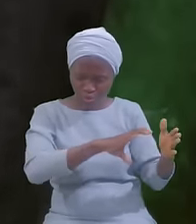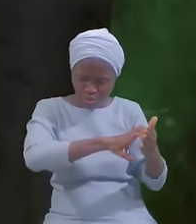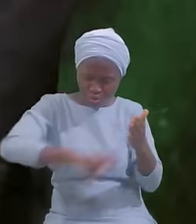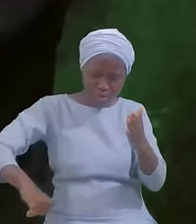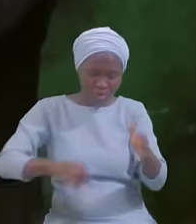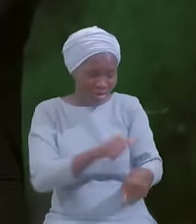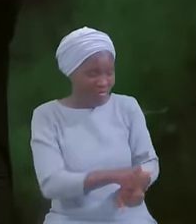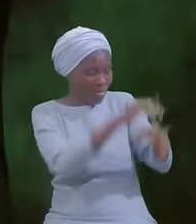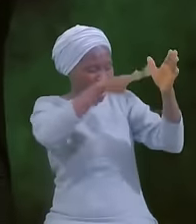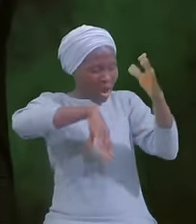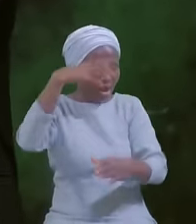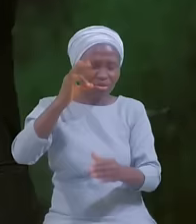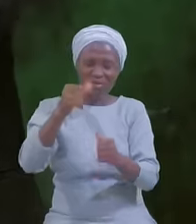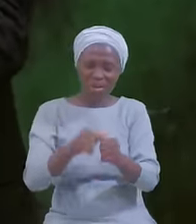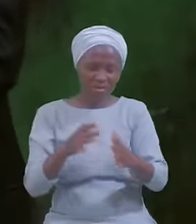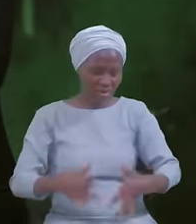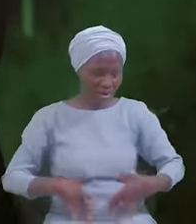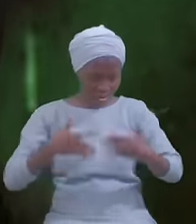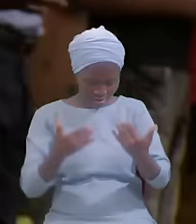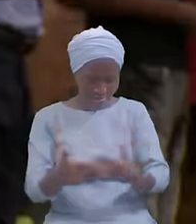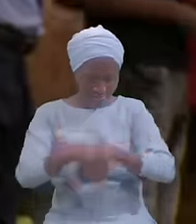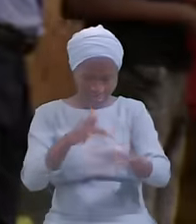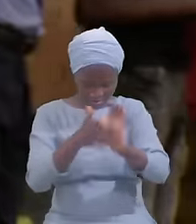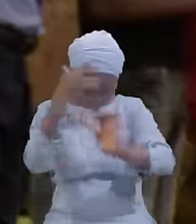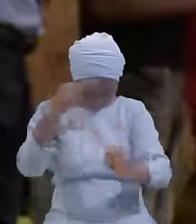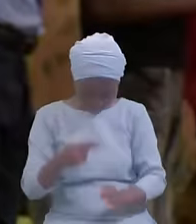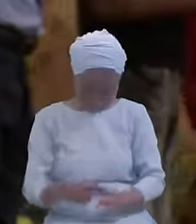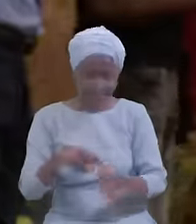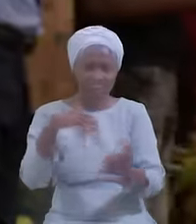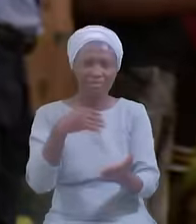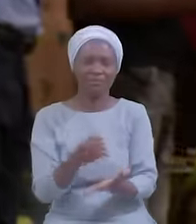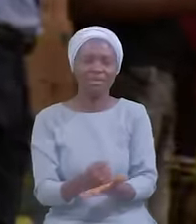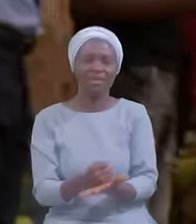out of every life tonight, in Jesus' name.